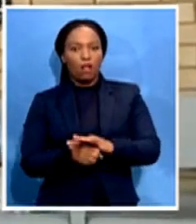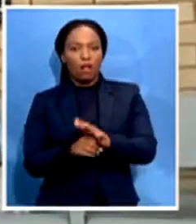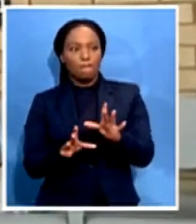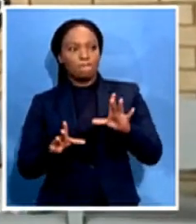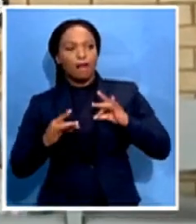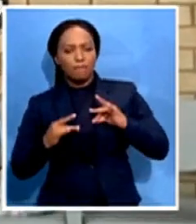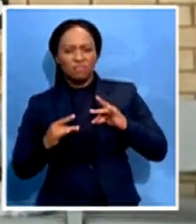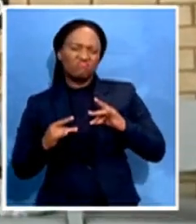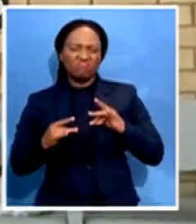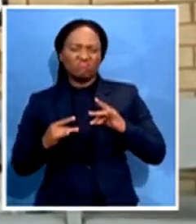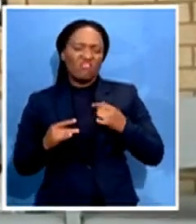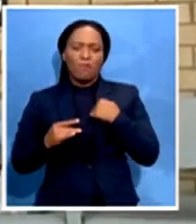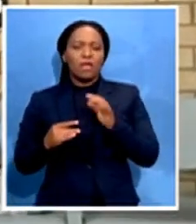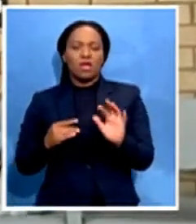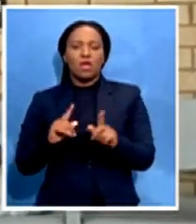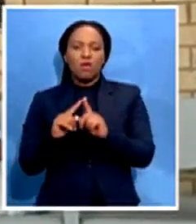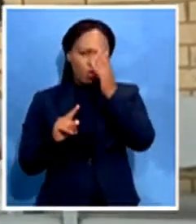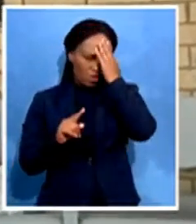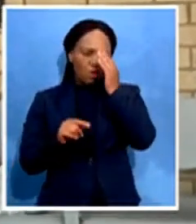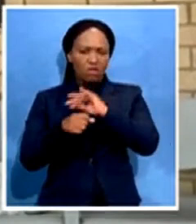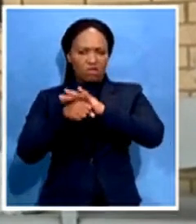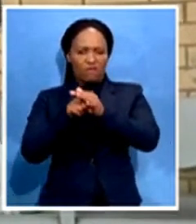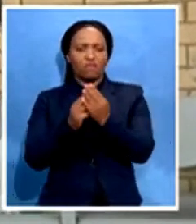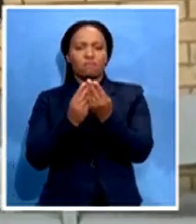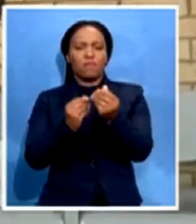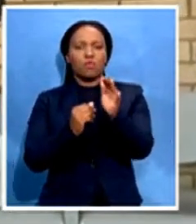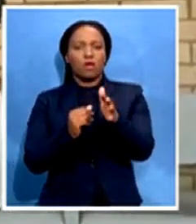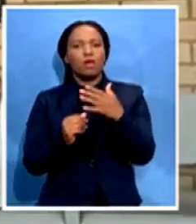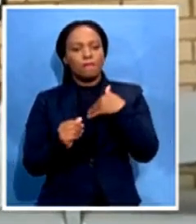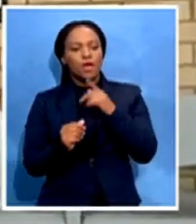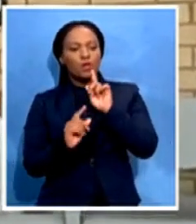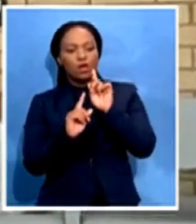wake up saying, I'm going to go and I'm going to get this illness and I'm going to die, I can't go to work,